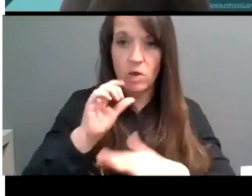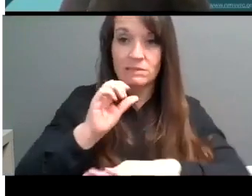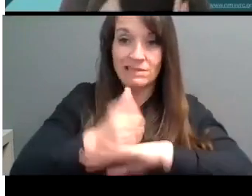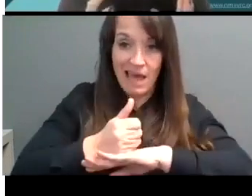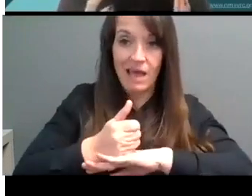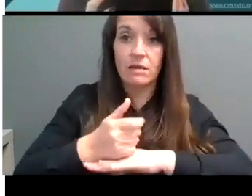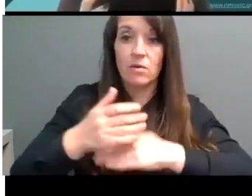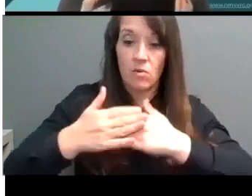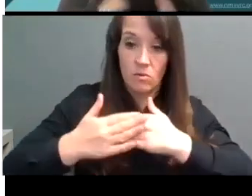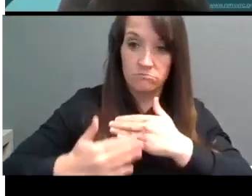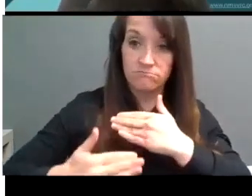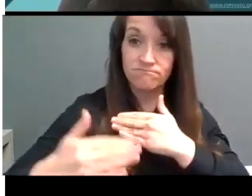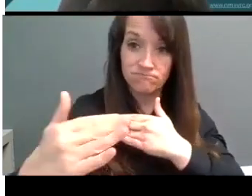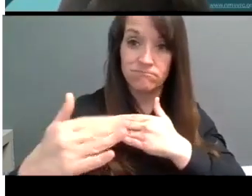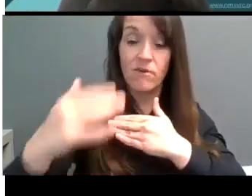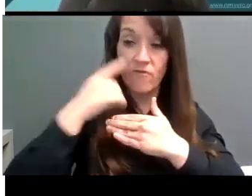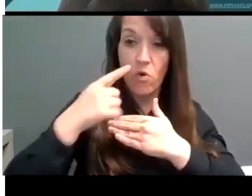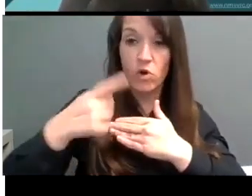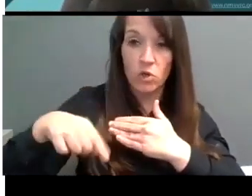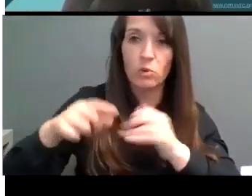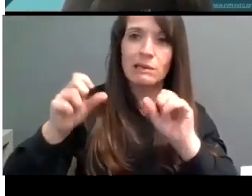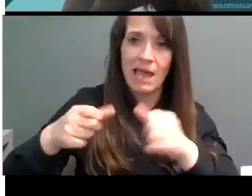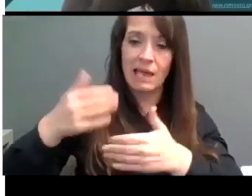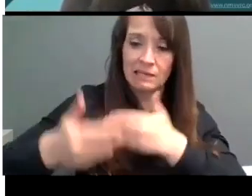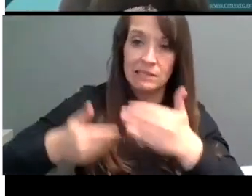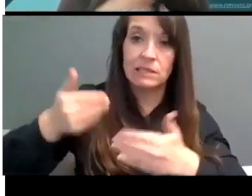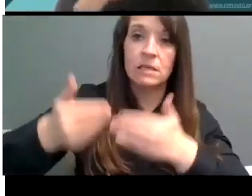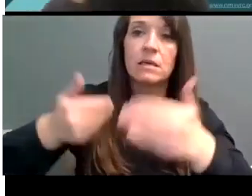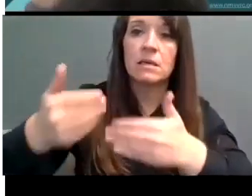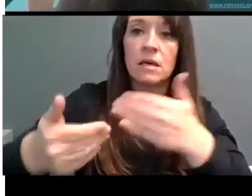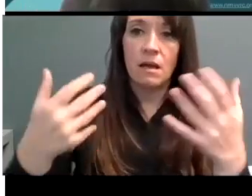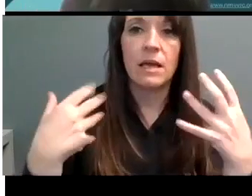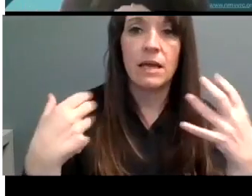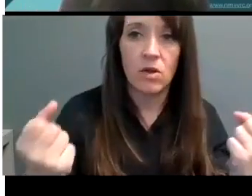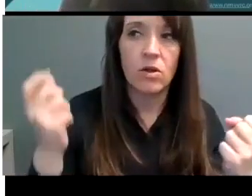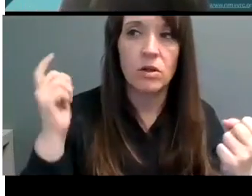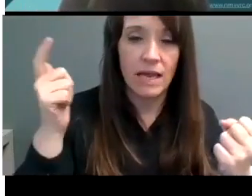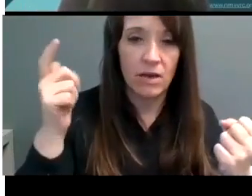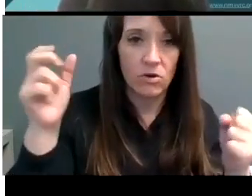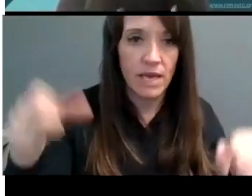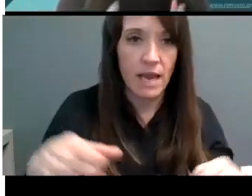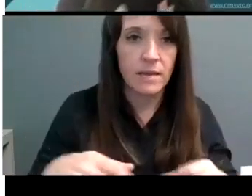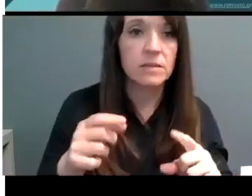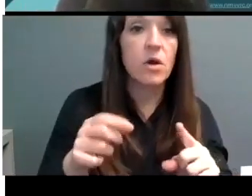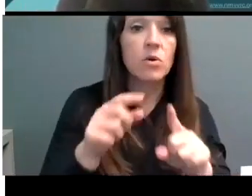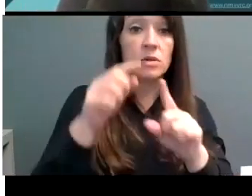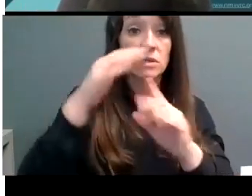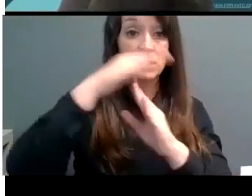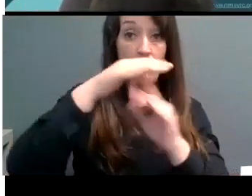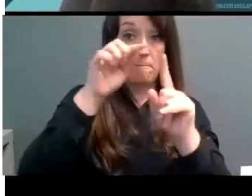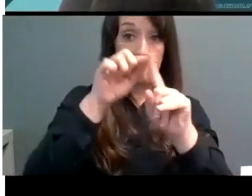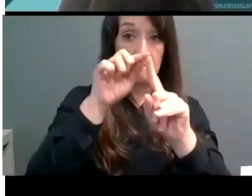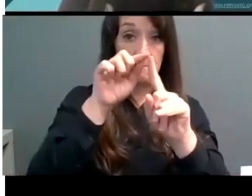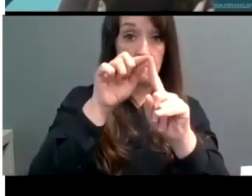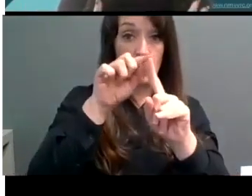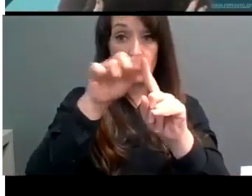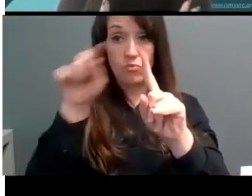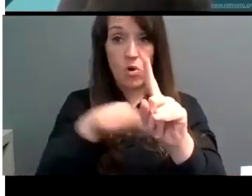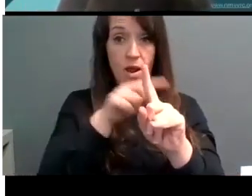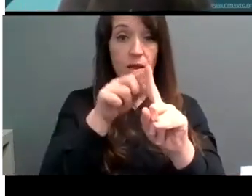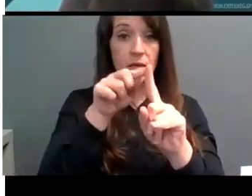healing. So you're caring for immediate needs. If you start up at the top, and we'll kind of go around to the right, caring for immediate